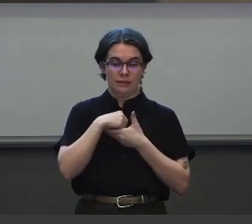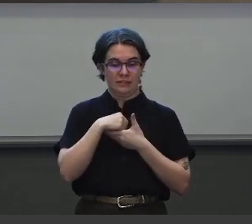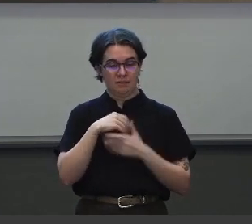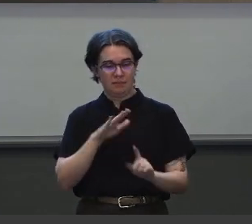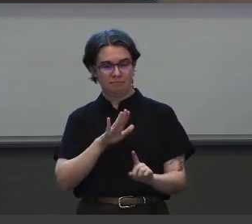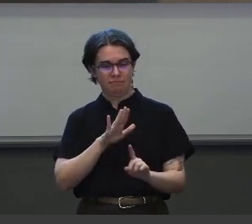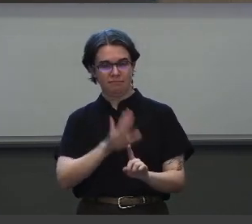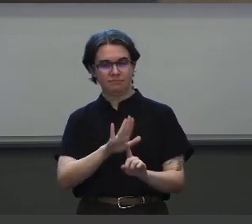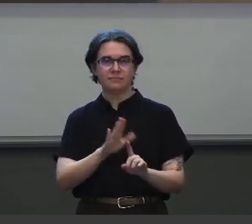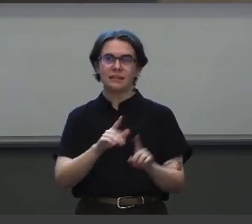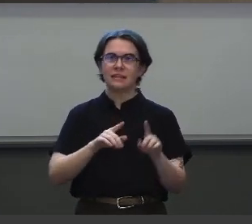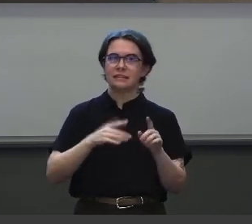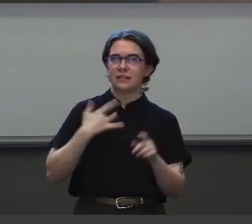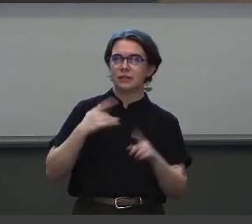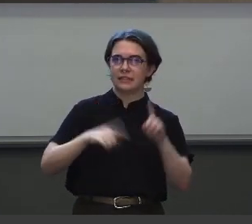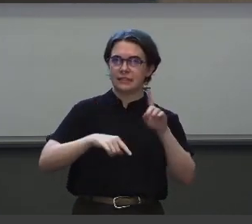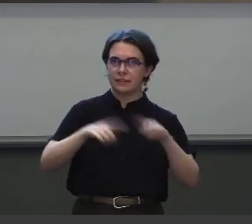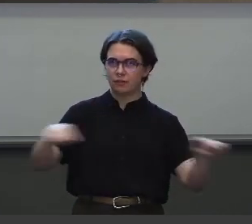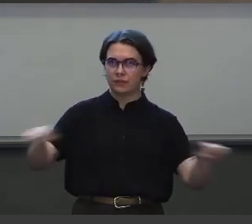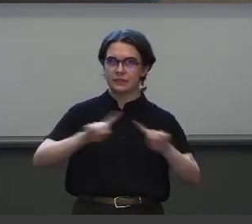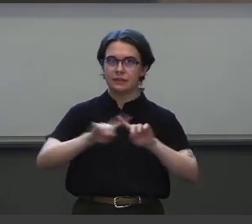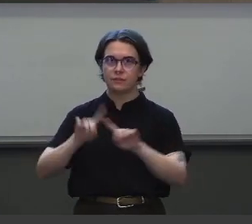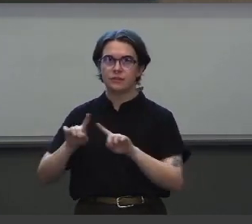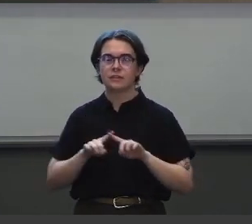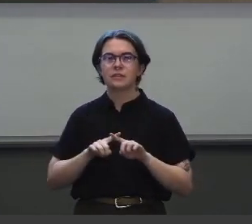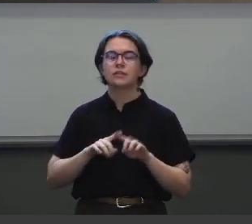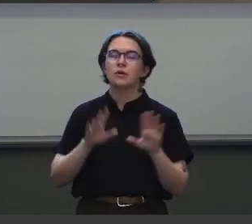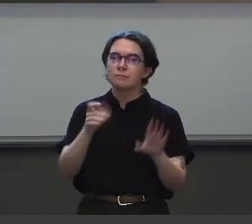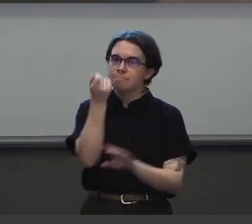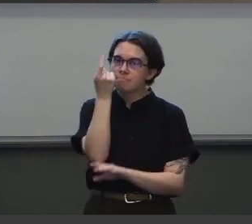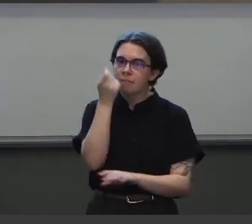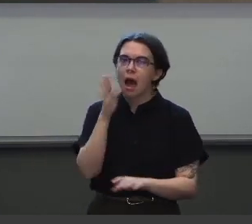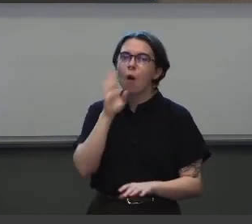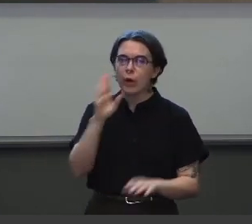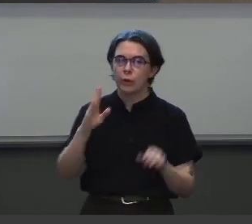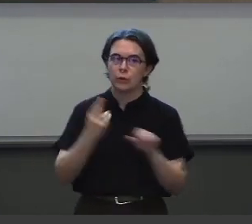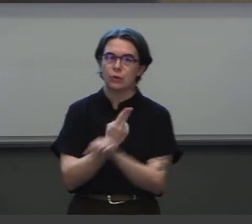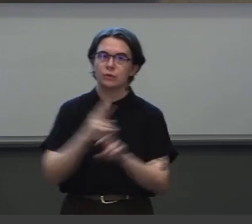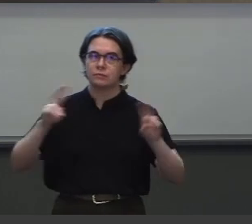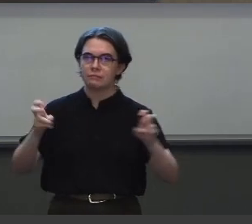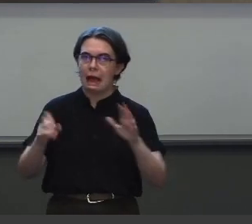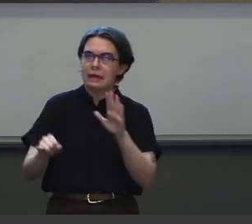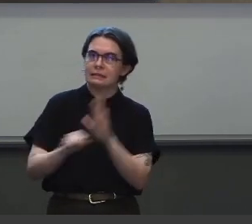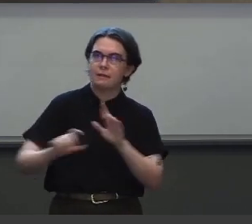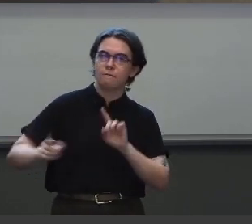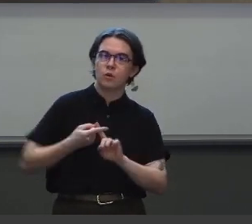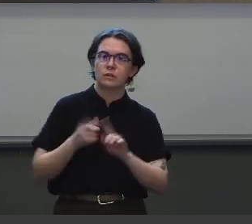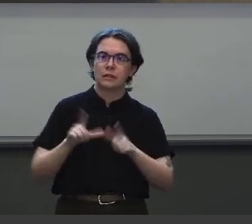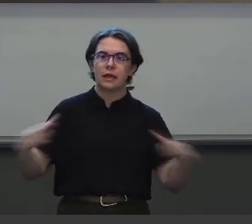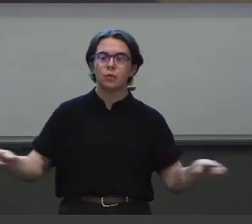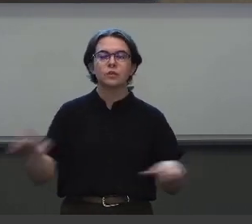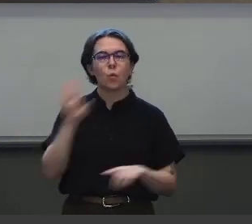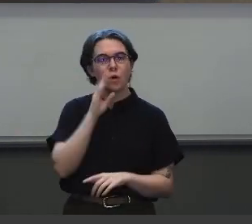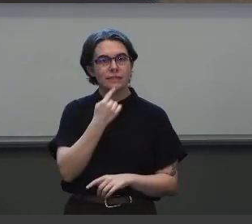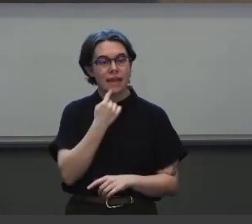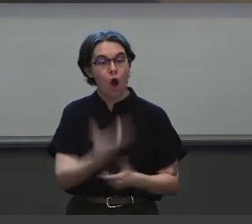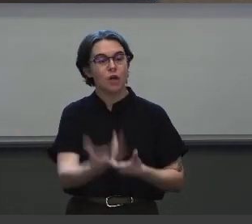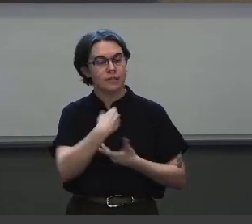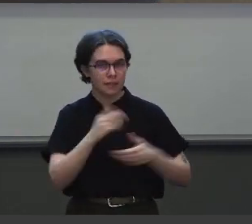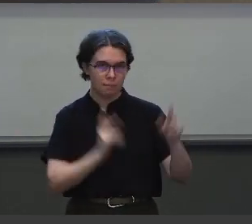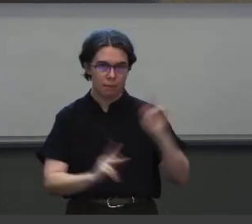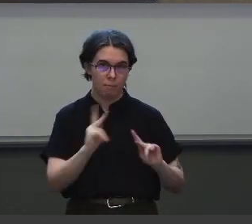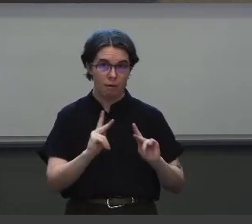thing I do like to note is I'm going to be using identity first language throughout the presentation, so I'll be talking about autistic people, given that